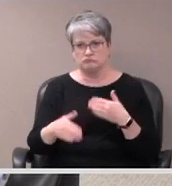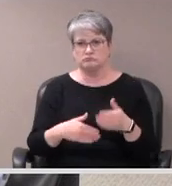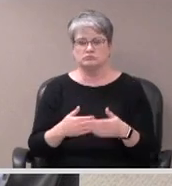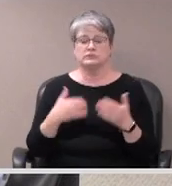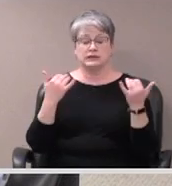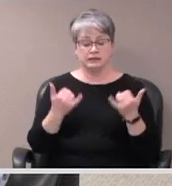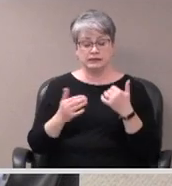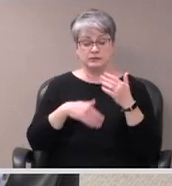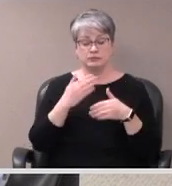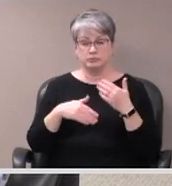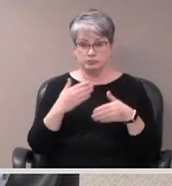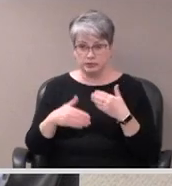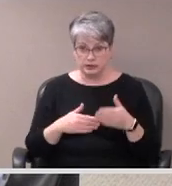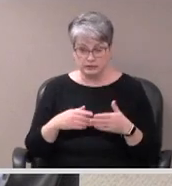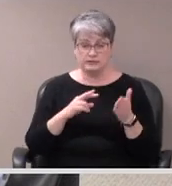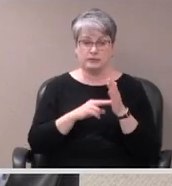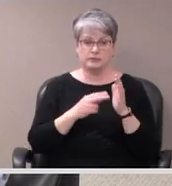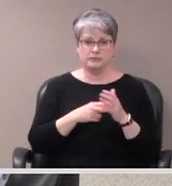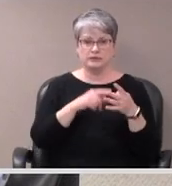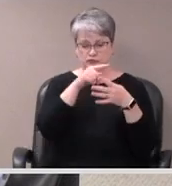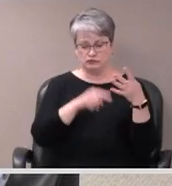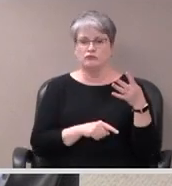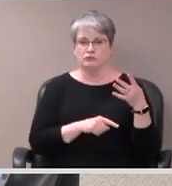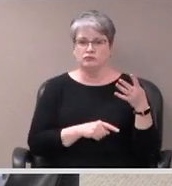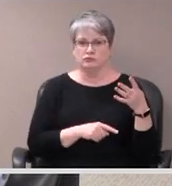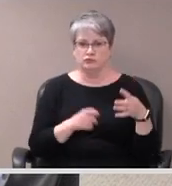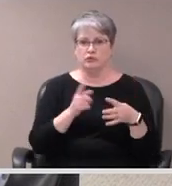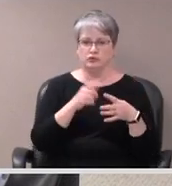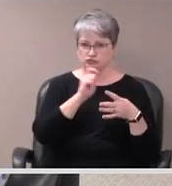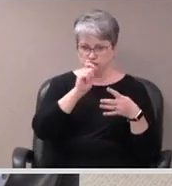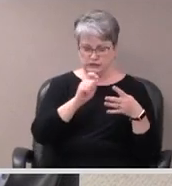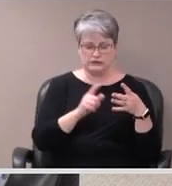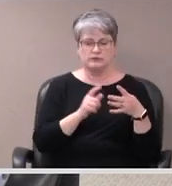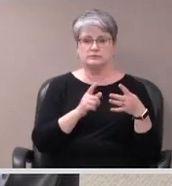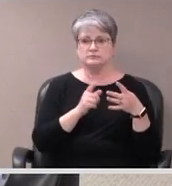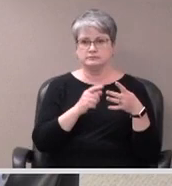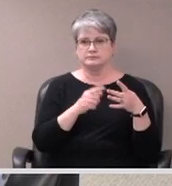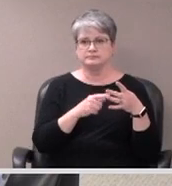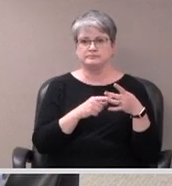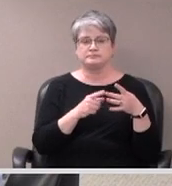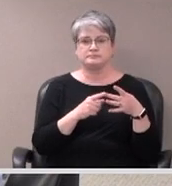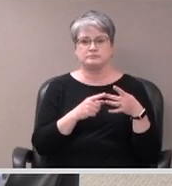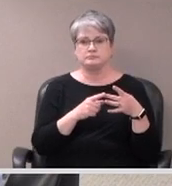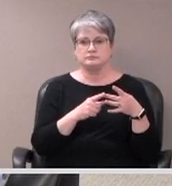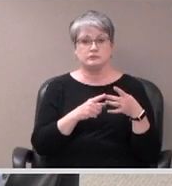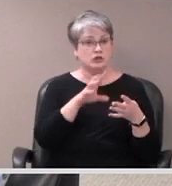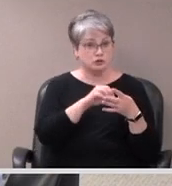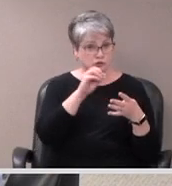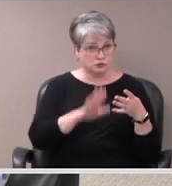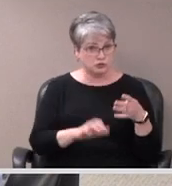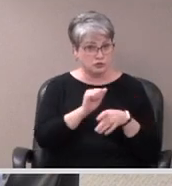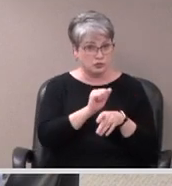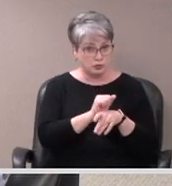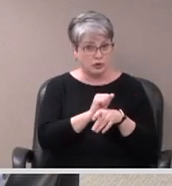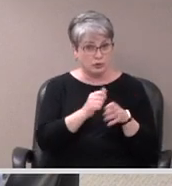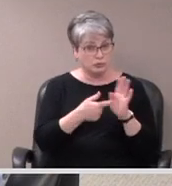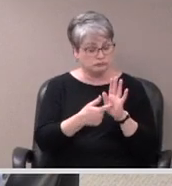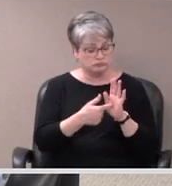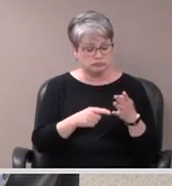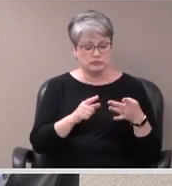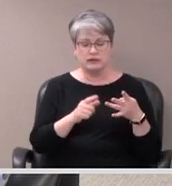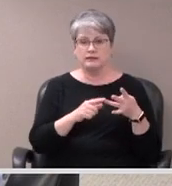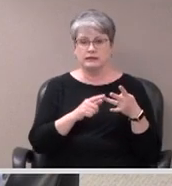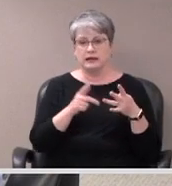This process consists of four components, which include written assessment of content knowledge, student work samples, video